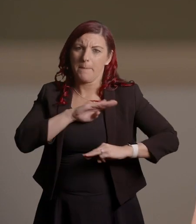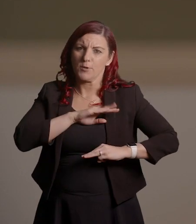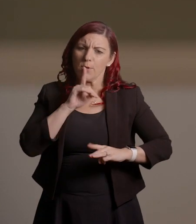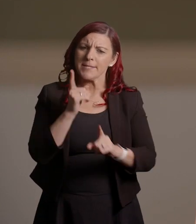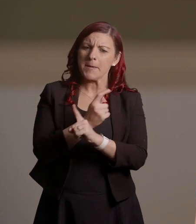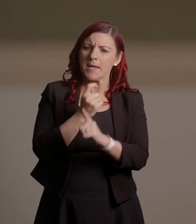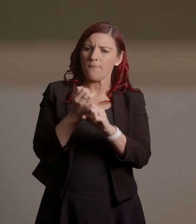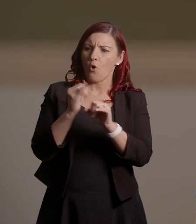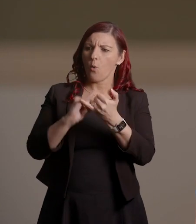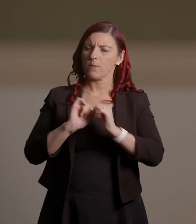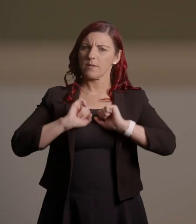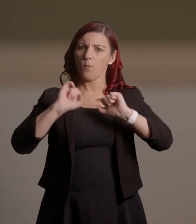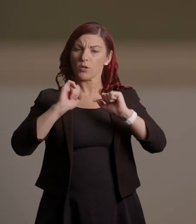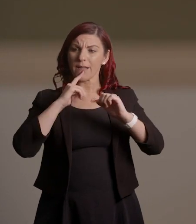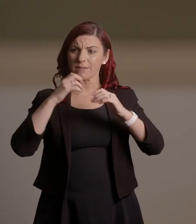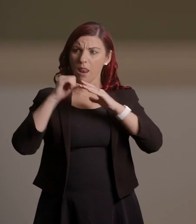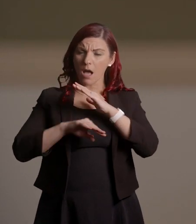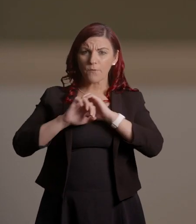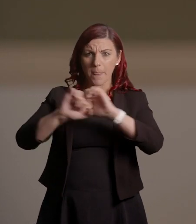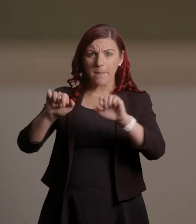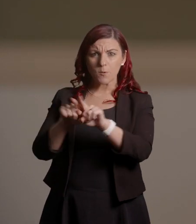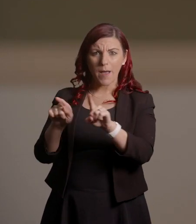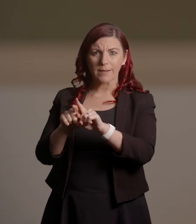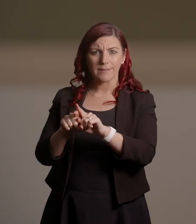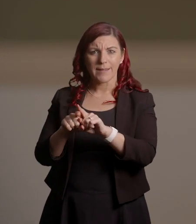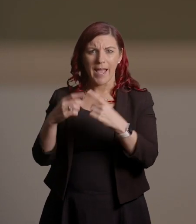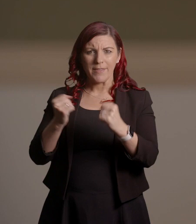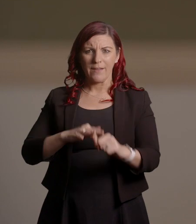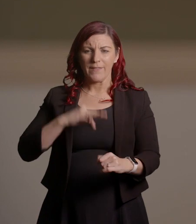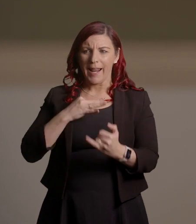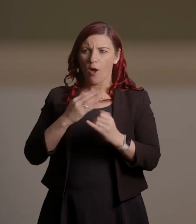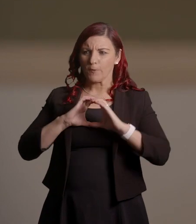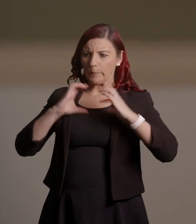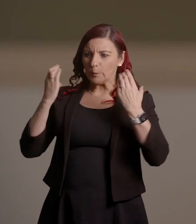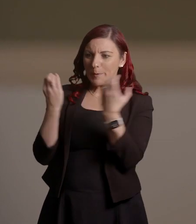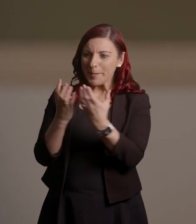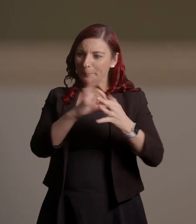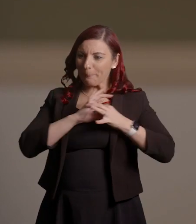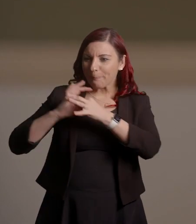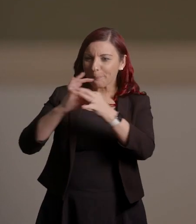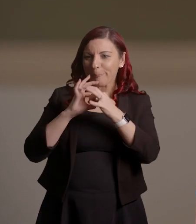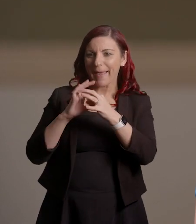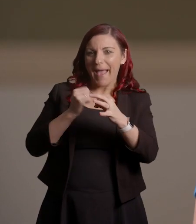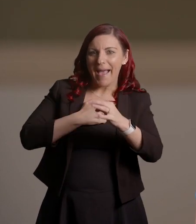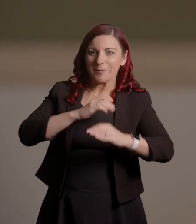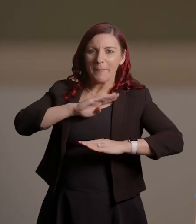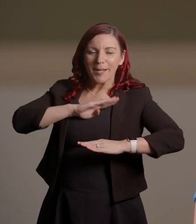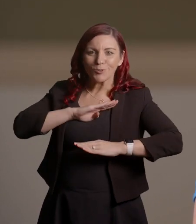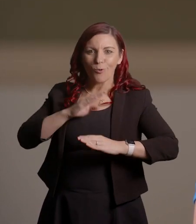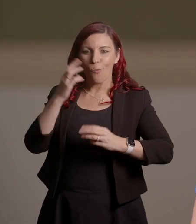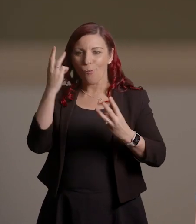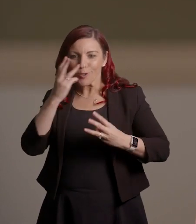but also for the fans, it's been such a loss for them as well. They're like having that sense of community and camaraderie